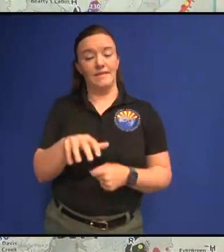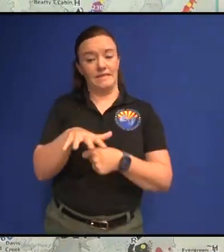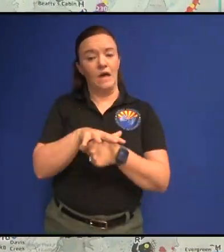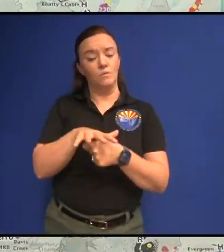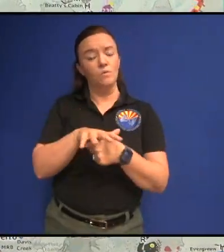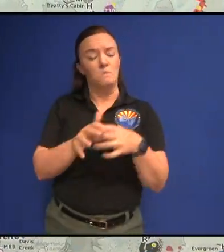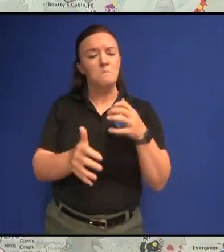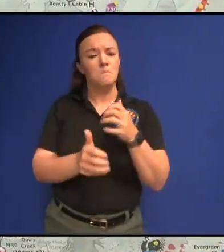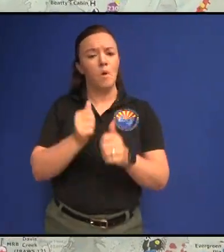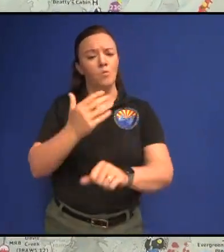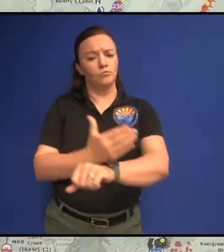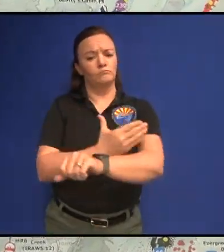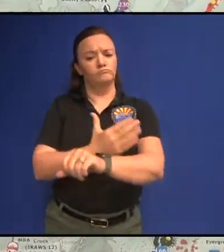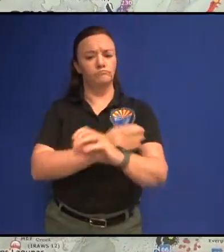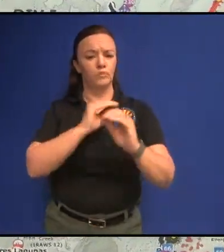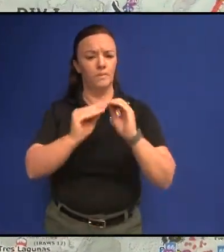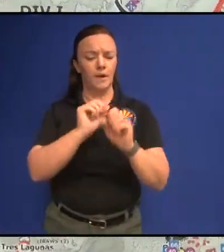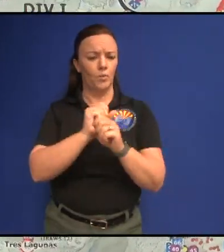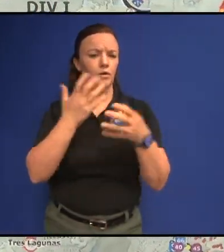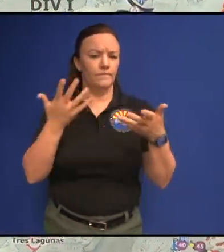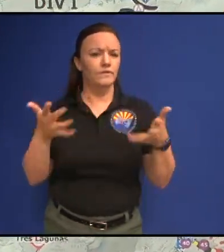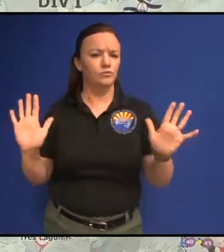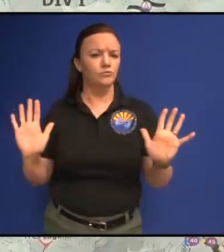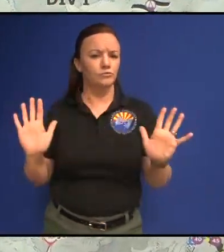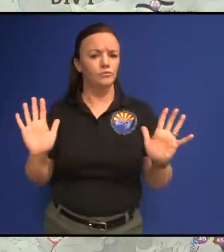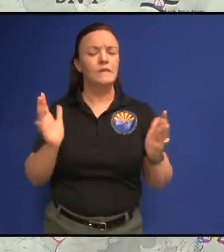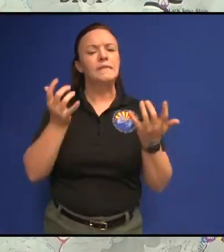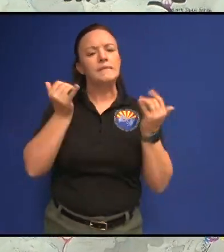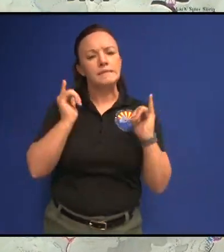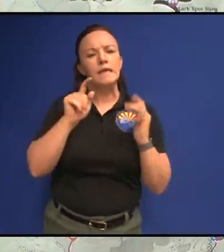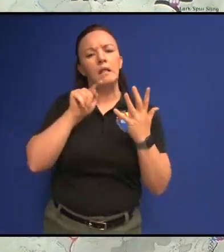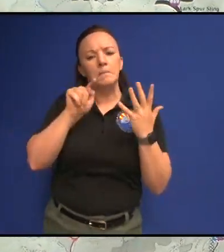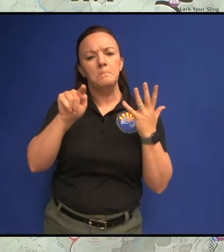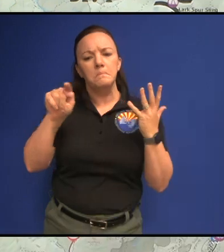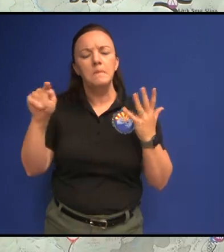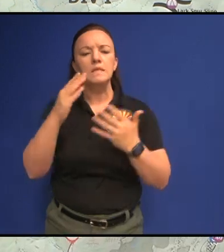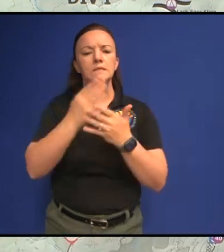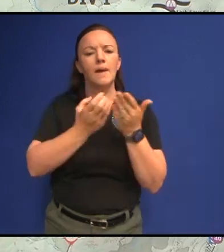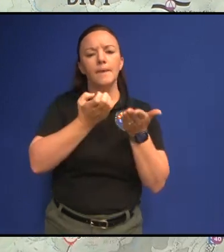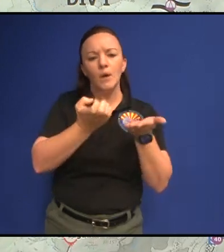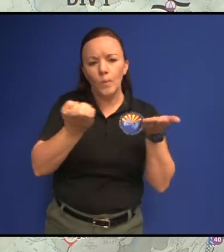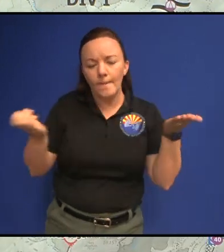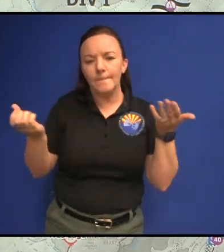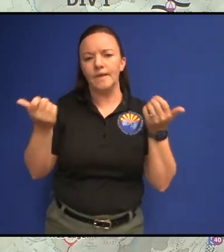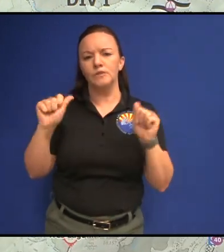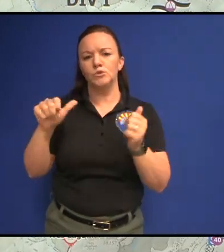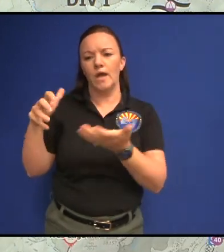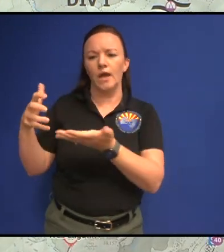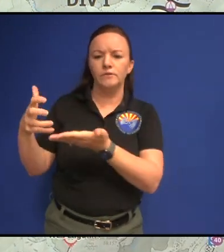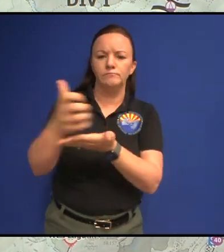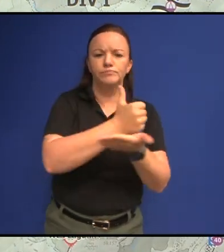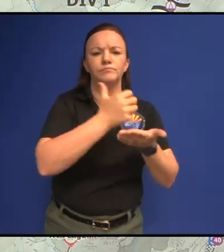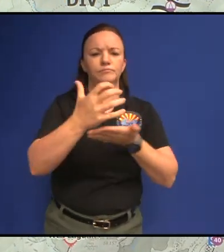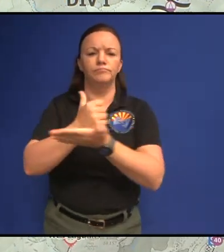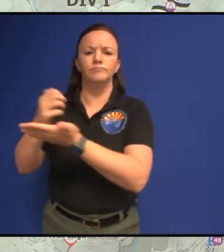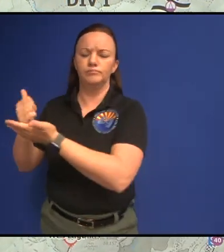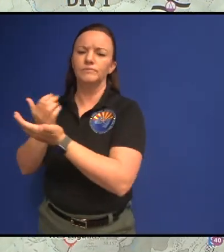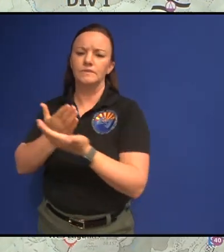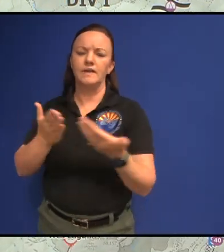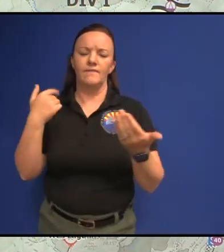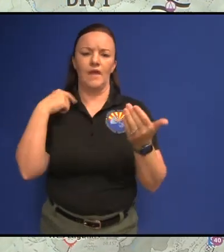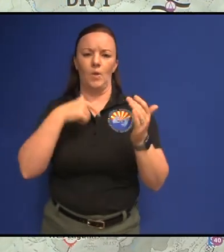zone of the fire. We'll still have a couple pieces of equipment trying to pick up some stuff that we've discovered over the last couple